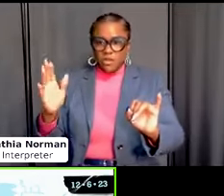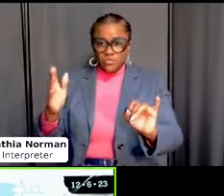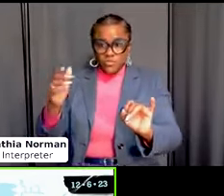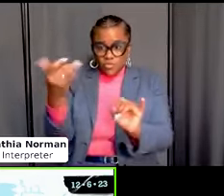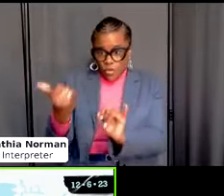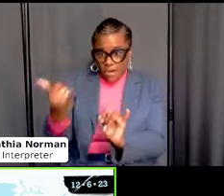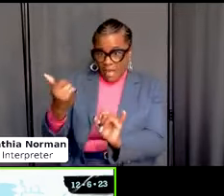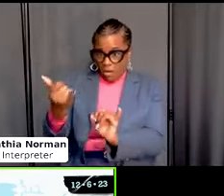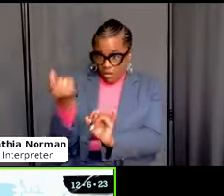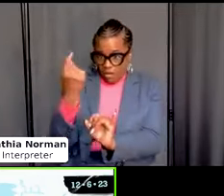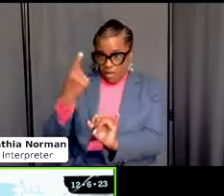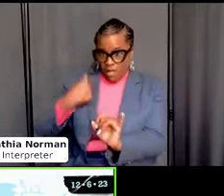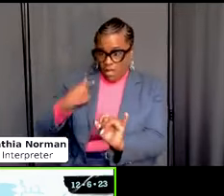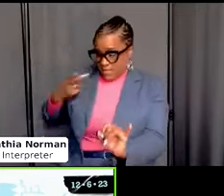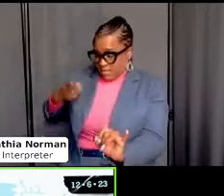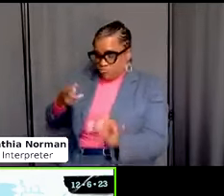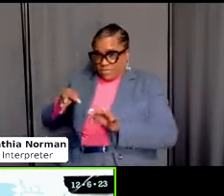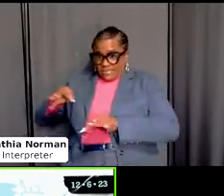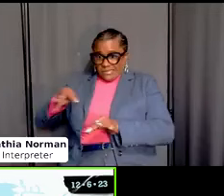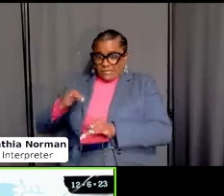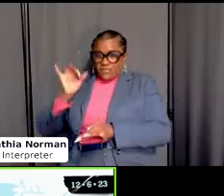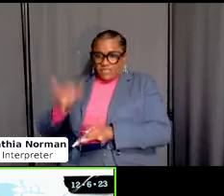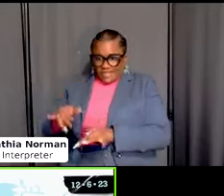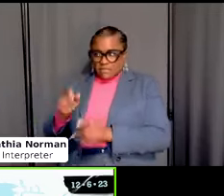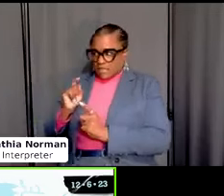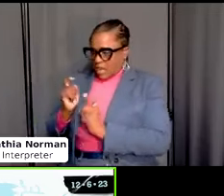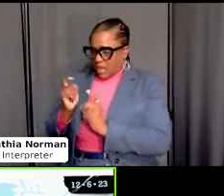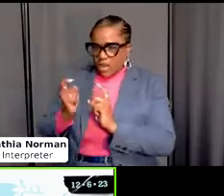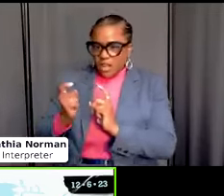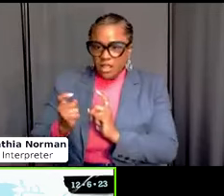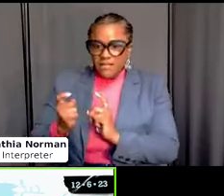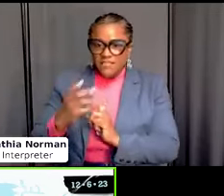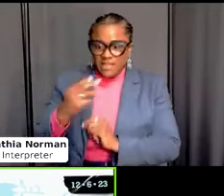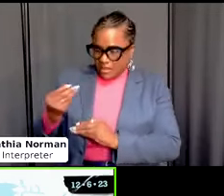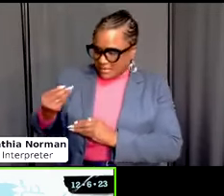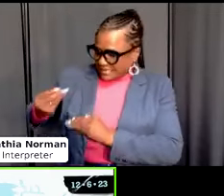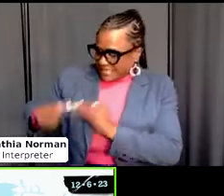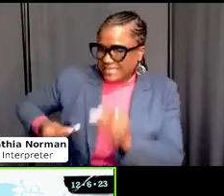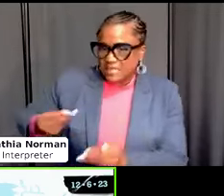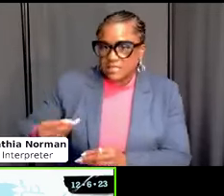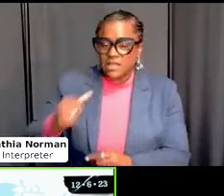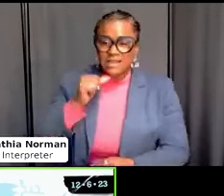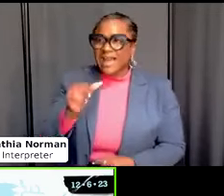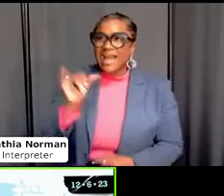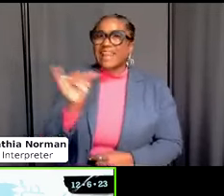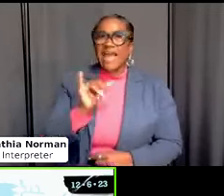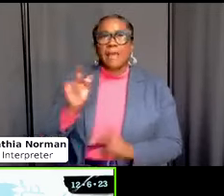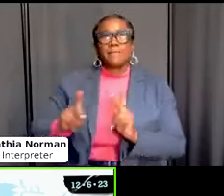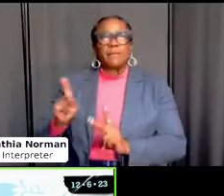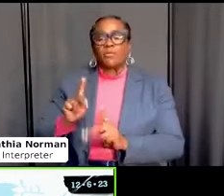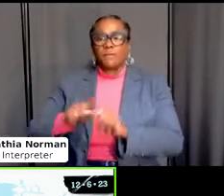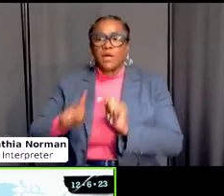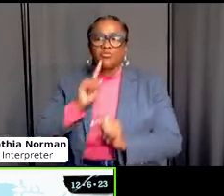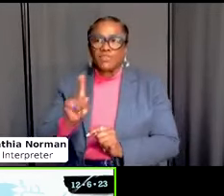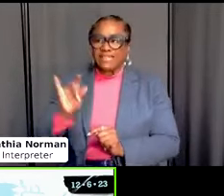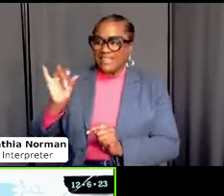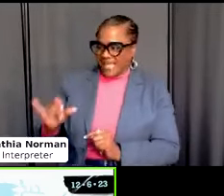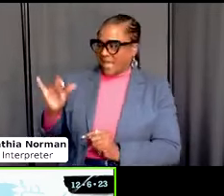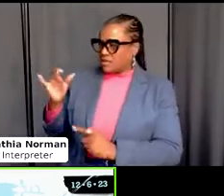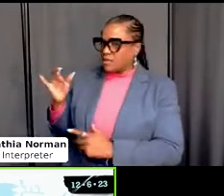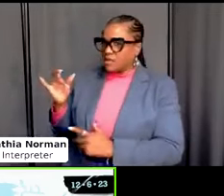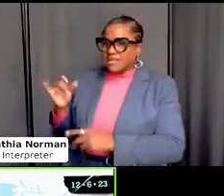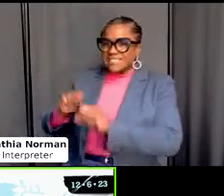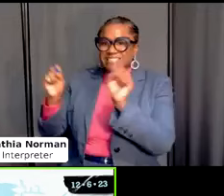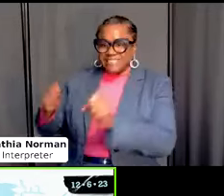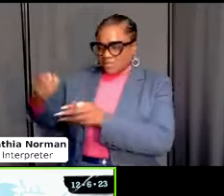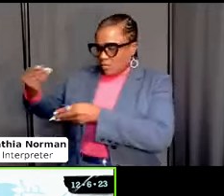here is an evolution and a descendancy, not a descendance in terms of people, but a descendancy in terms of